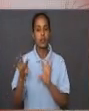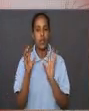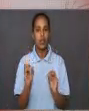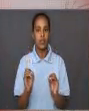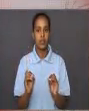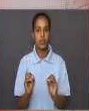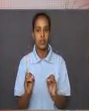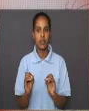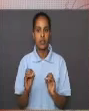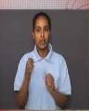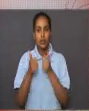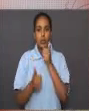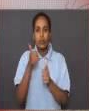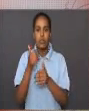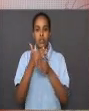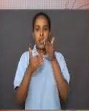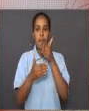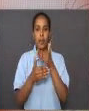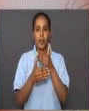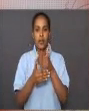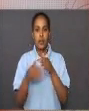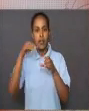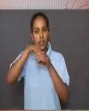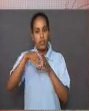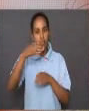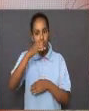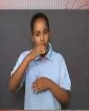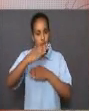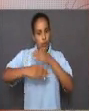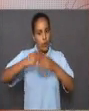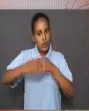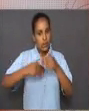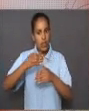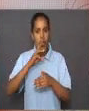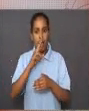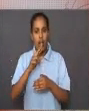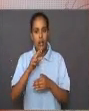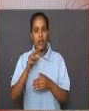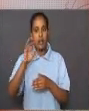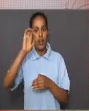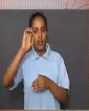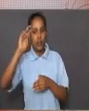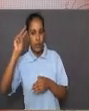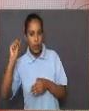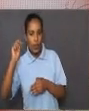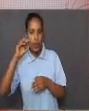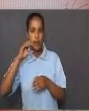Students, which steps in the solution process are